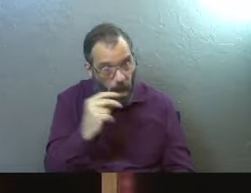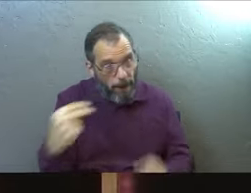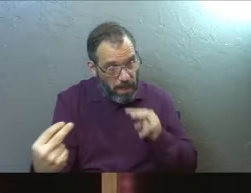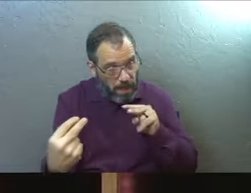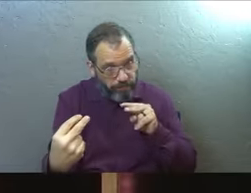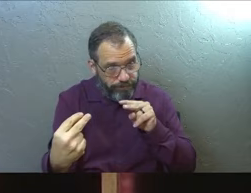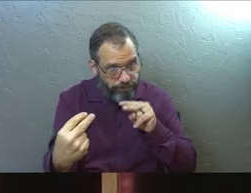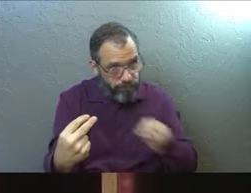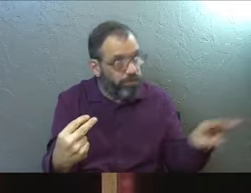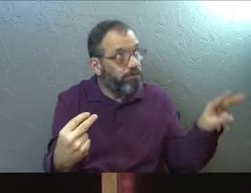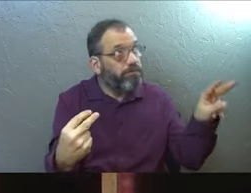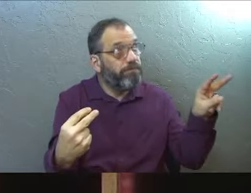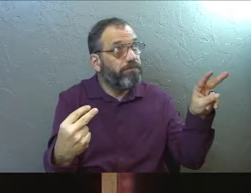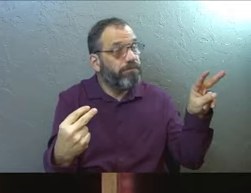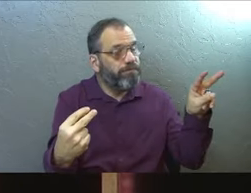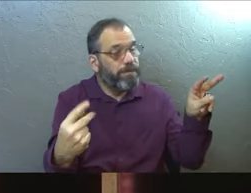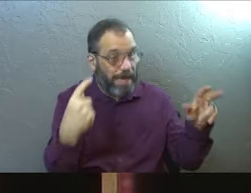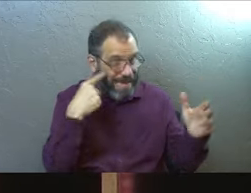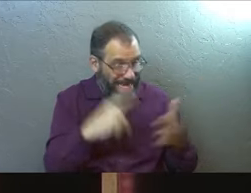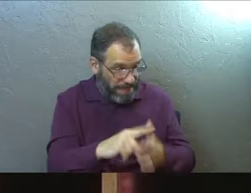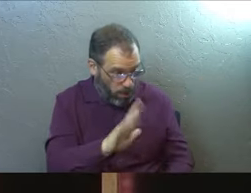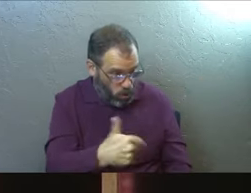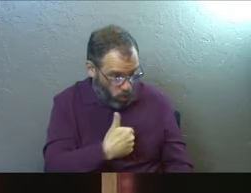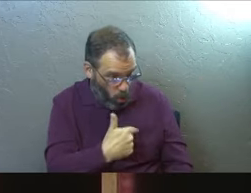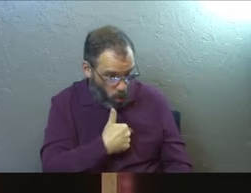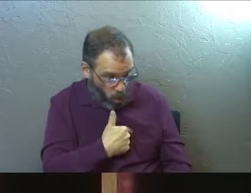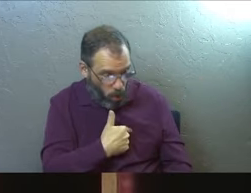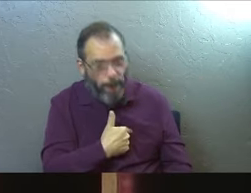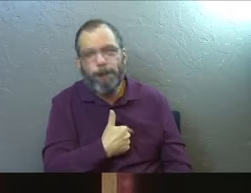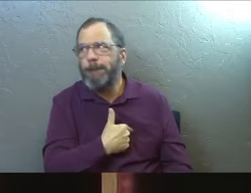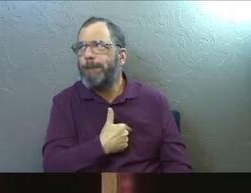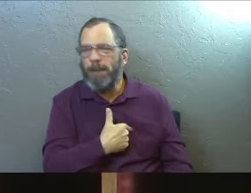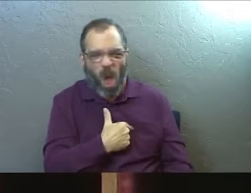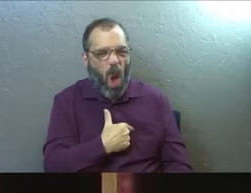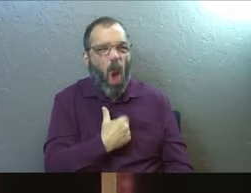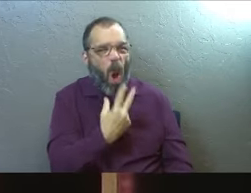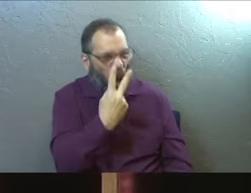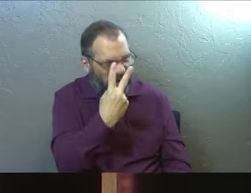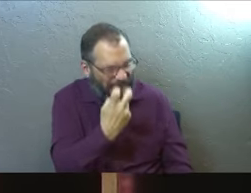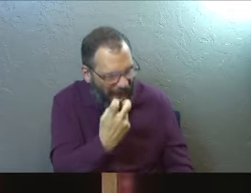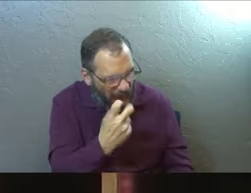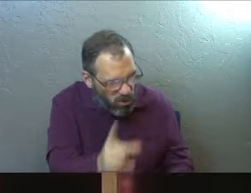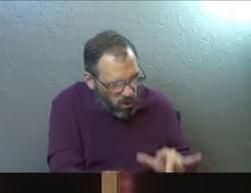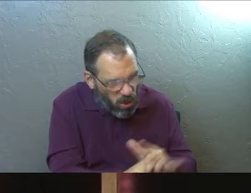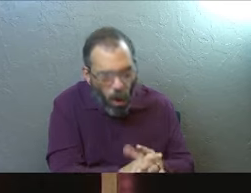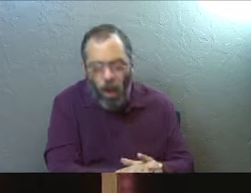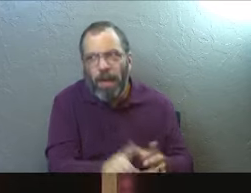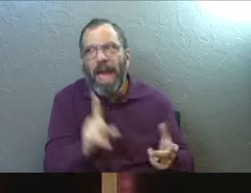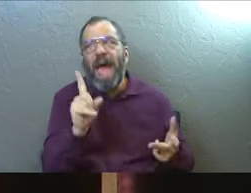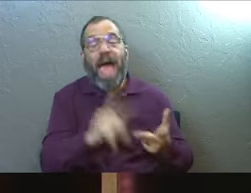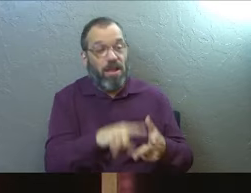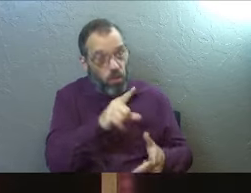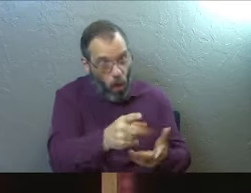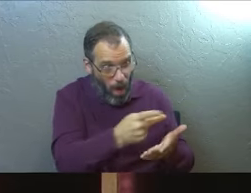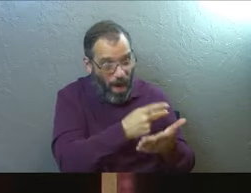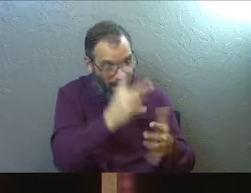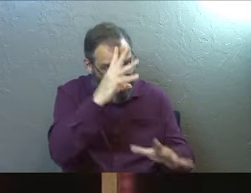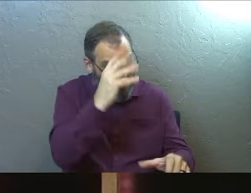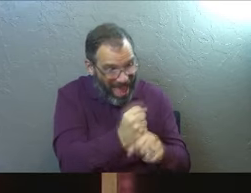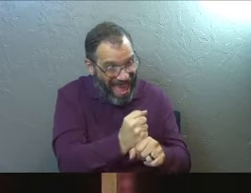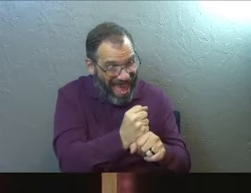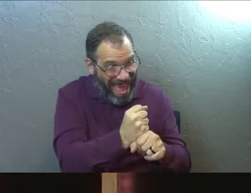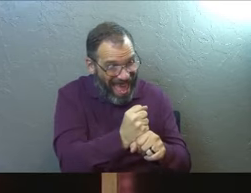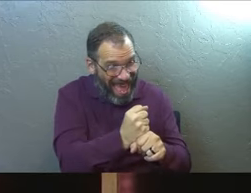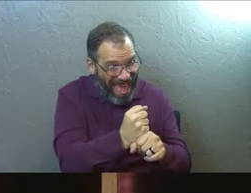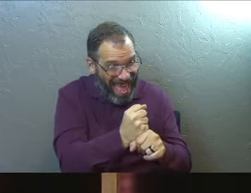your eyes off of Jesus, and I can see into your soul, and I can see all the doubts that are coming in, and I can see the fact that your faith right now